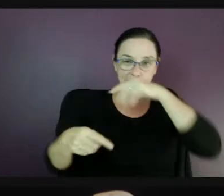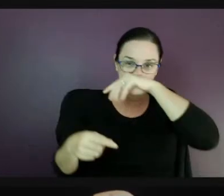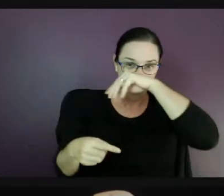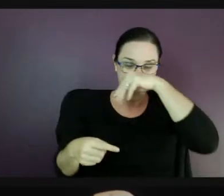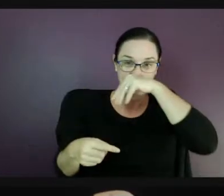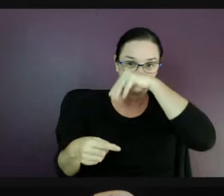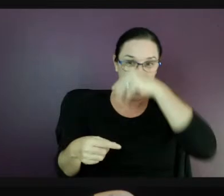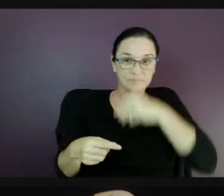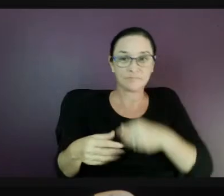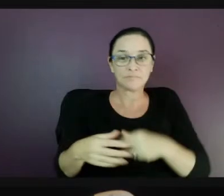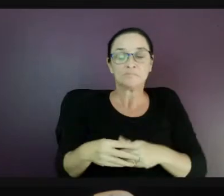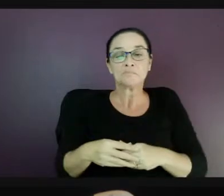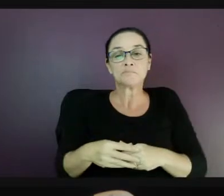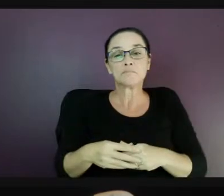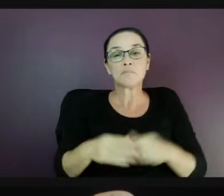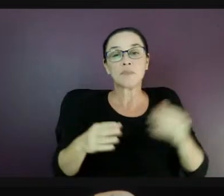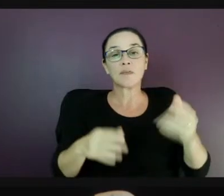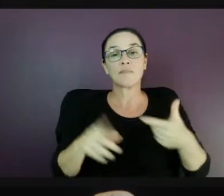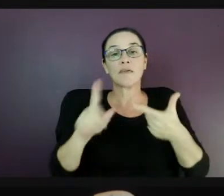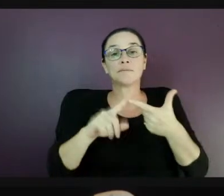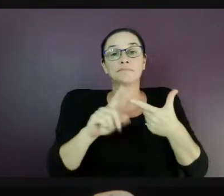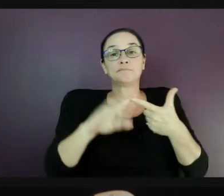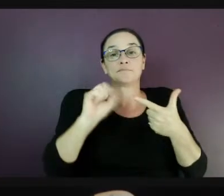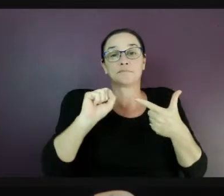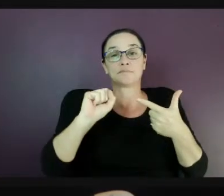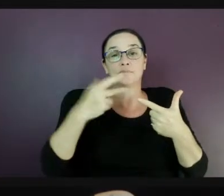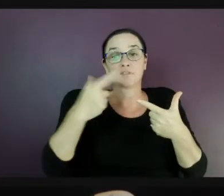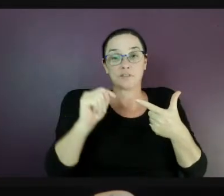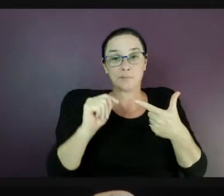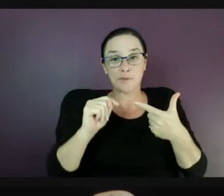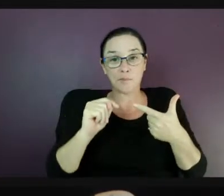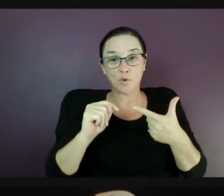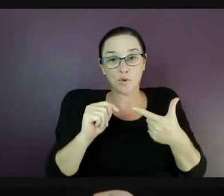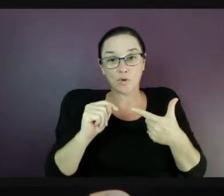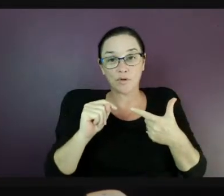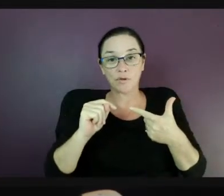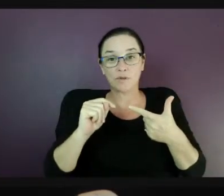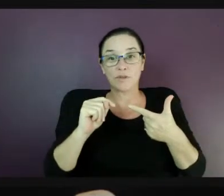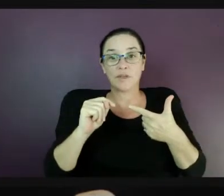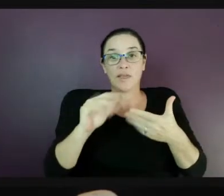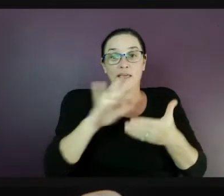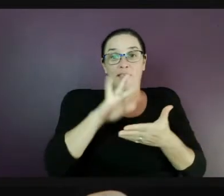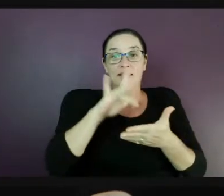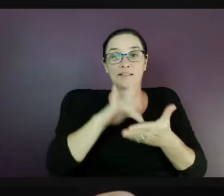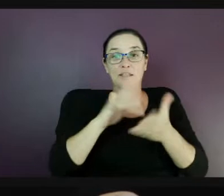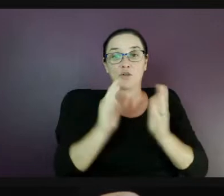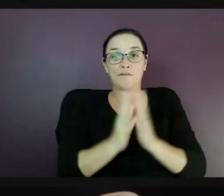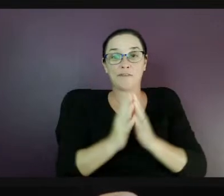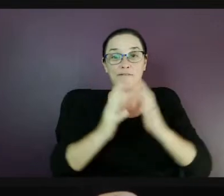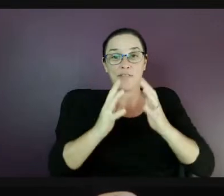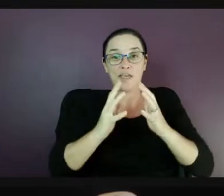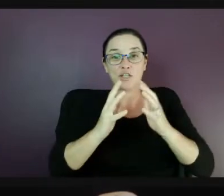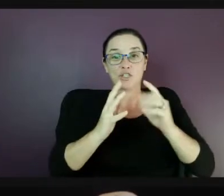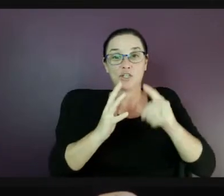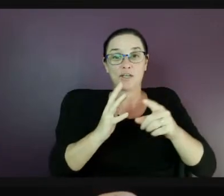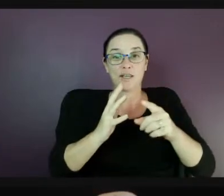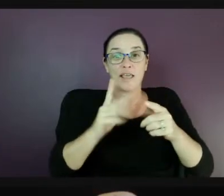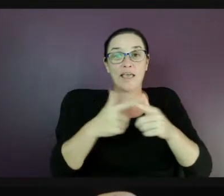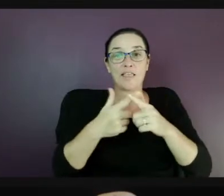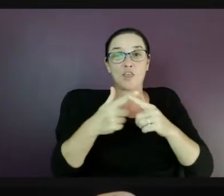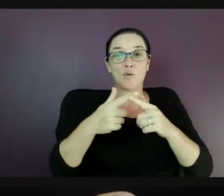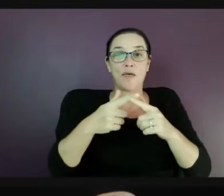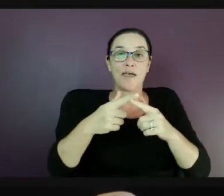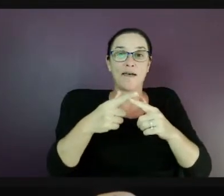inflation. Next was September. September inflation center is right here. Those fissures break out there.